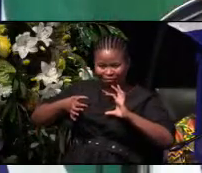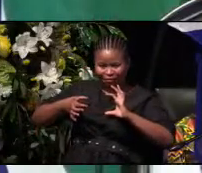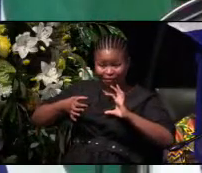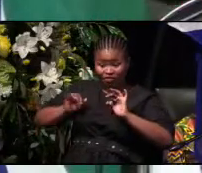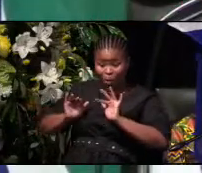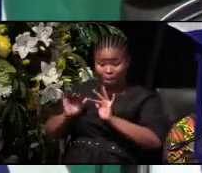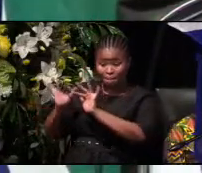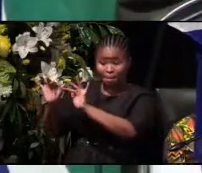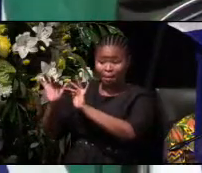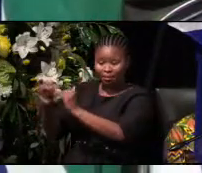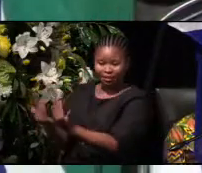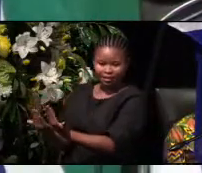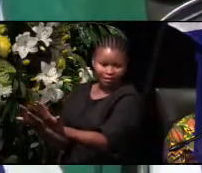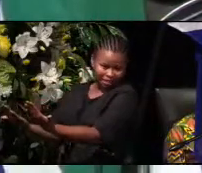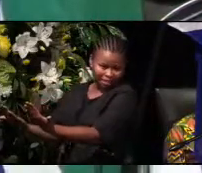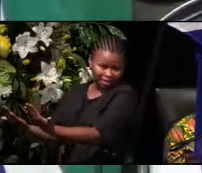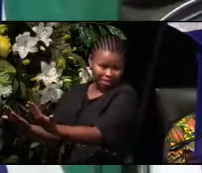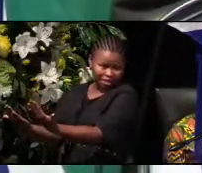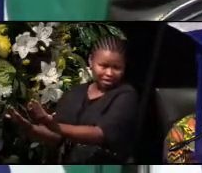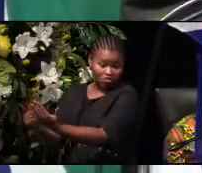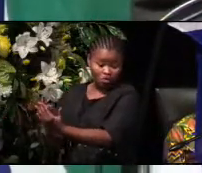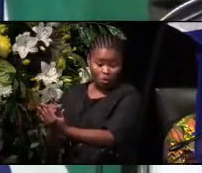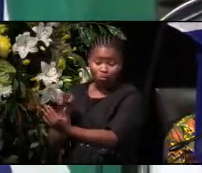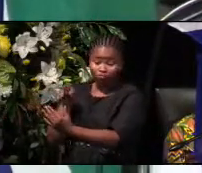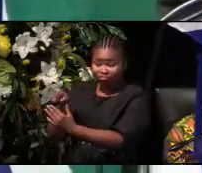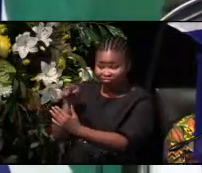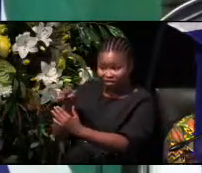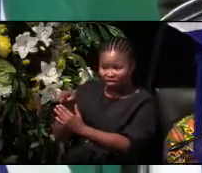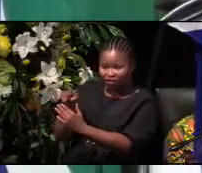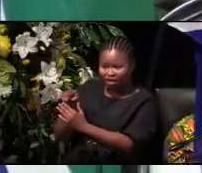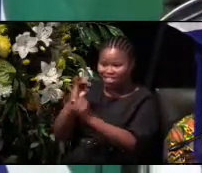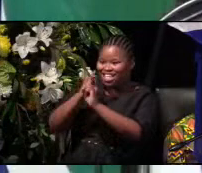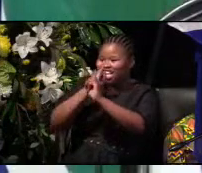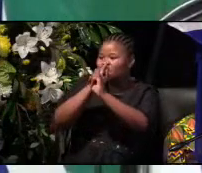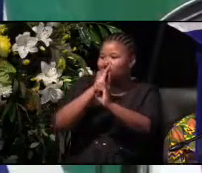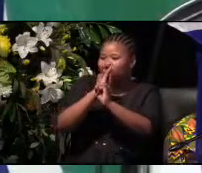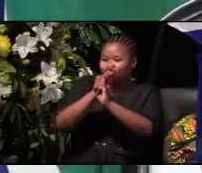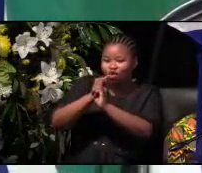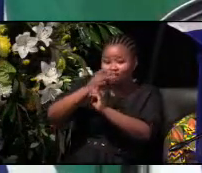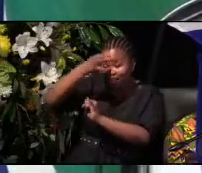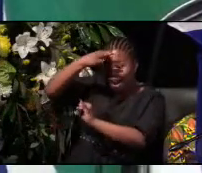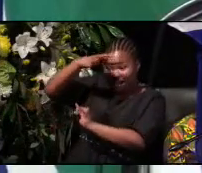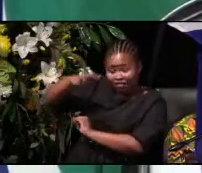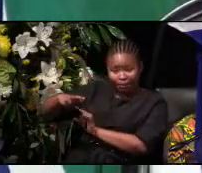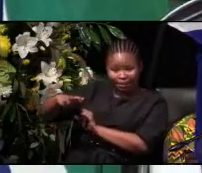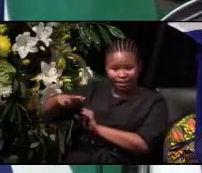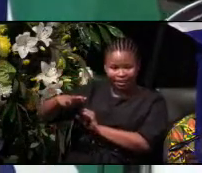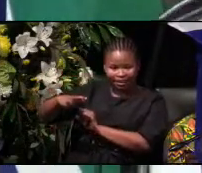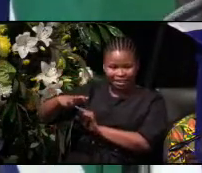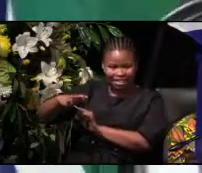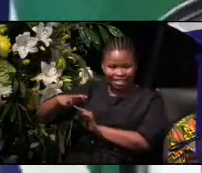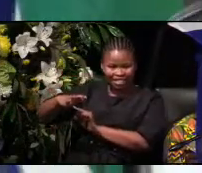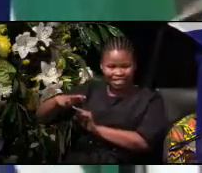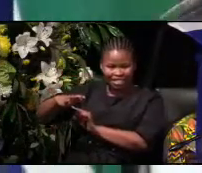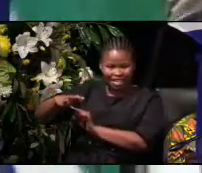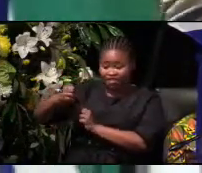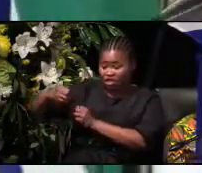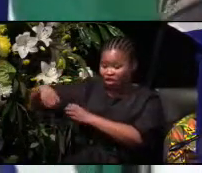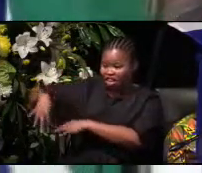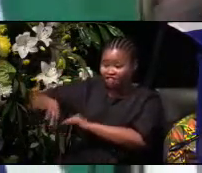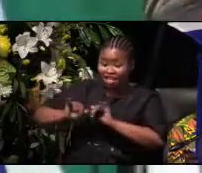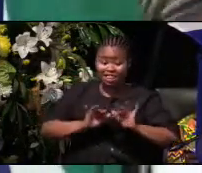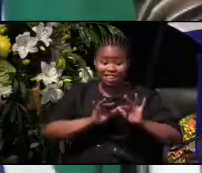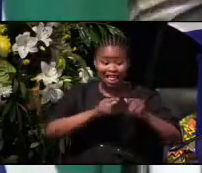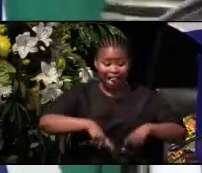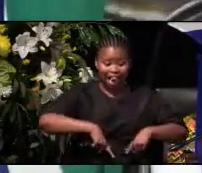your public service to become the institution of State that outlives the